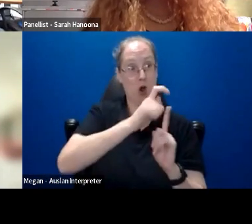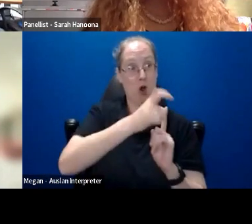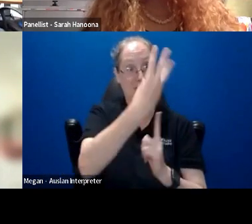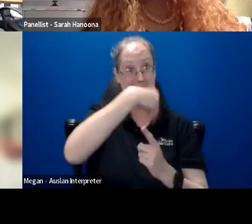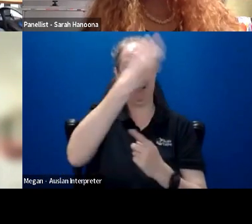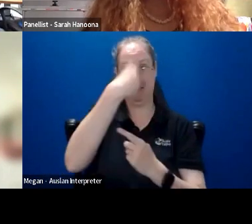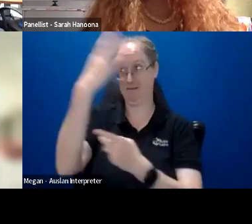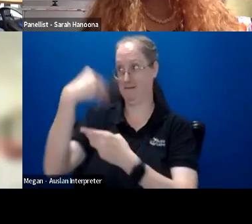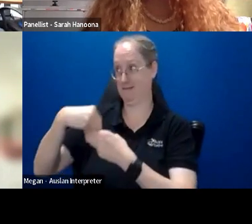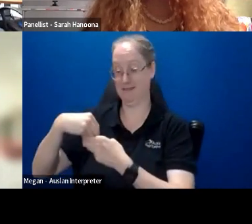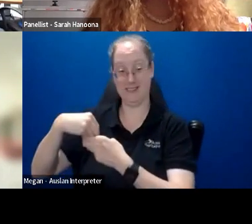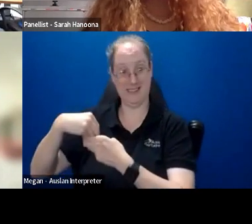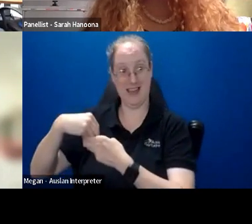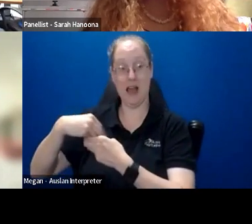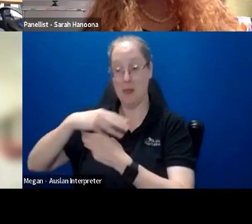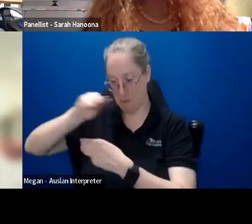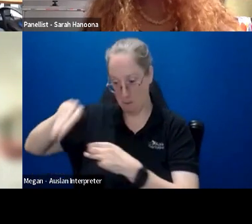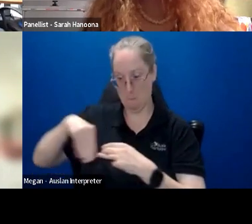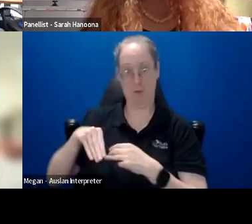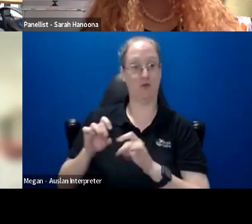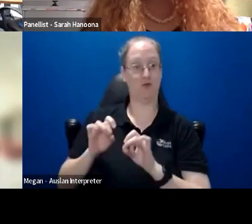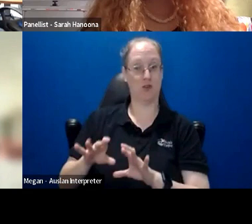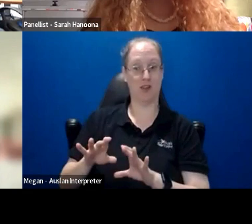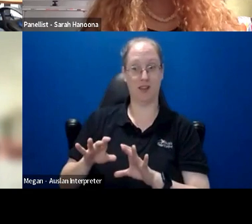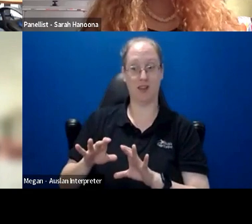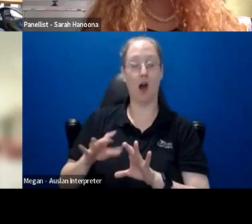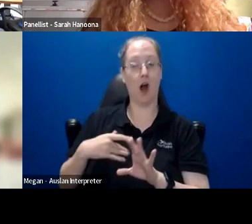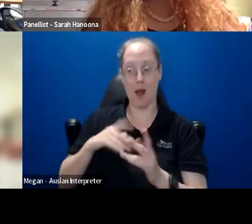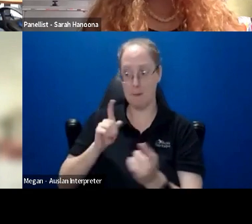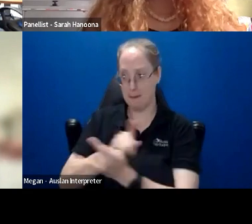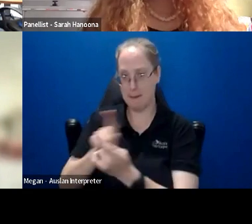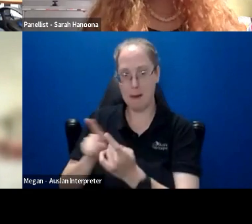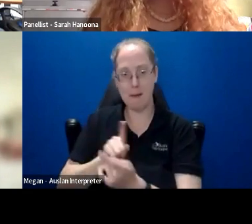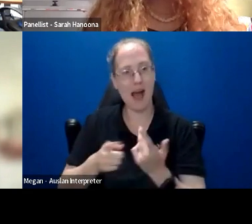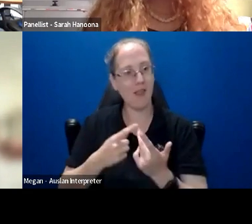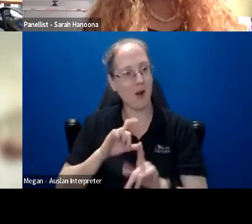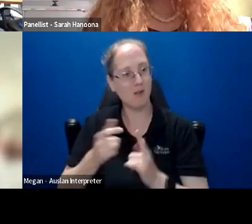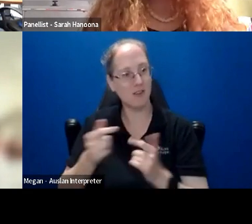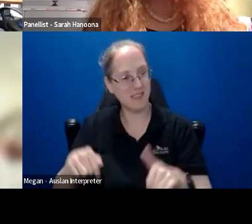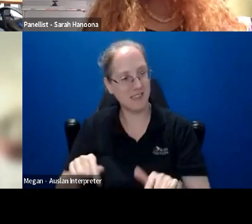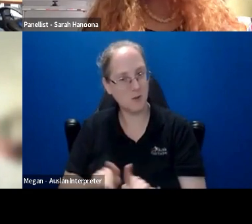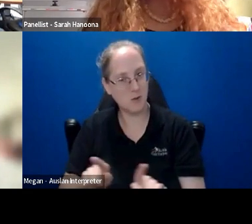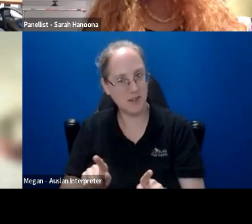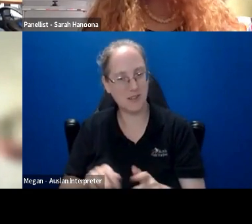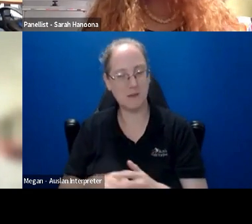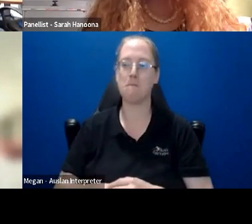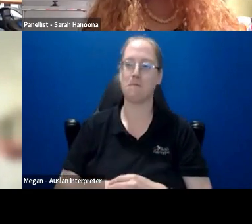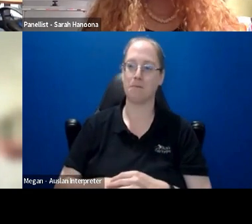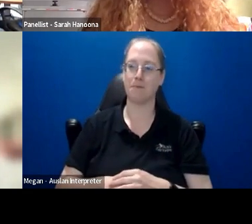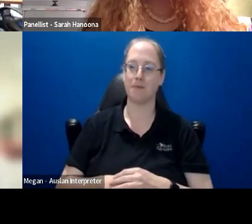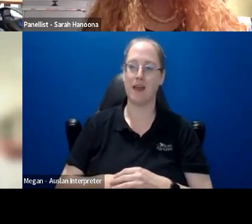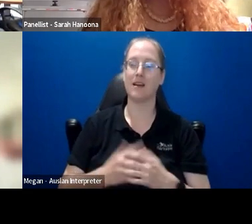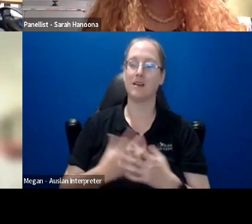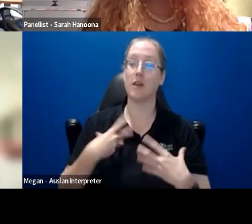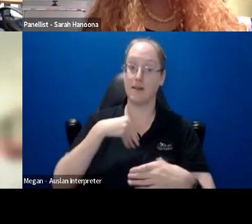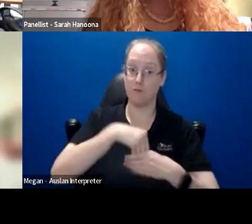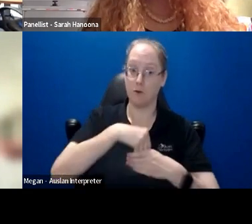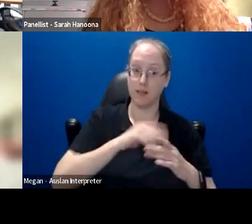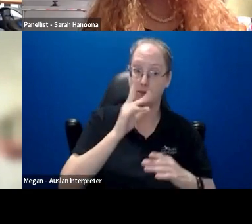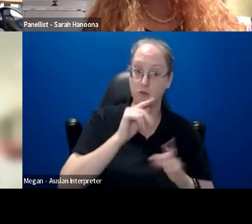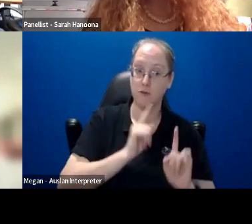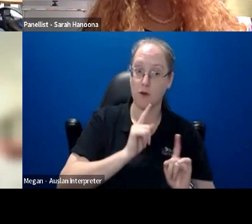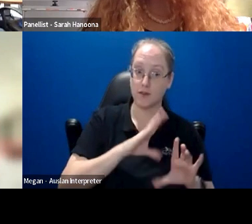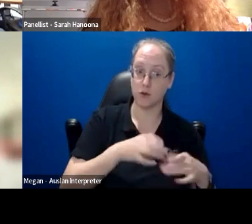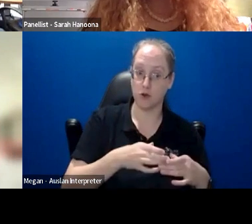to Australia, I was engaging with different cultures as well. So like, and coming to youth advisory group, there were lots